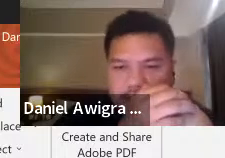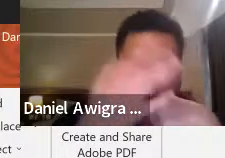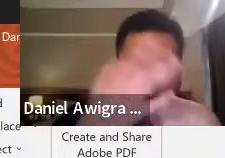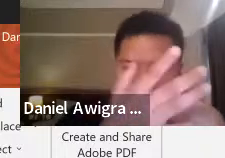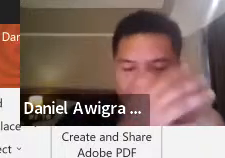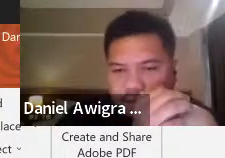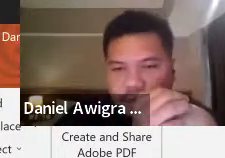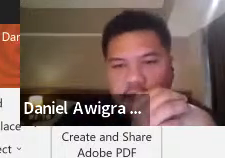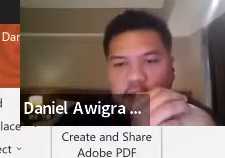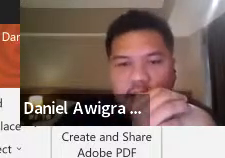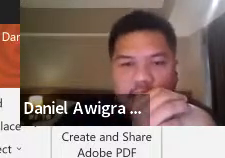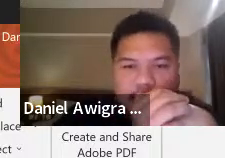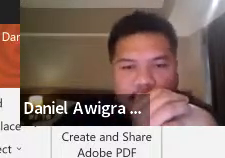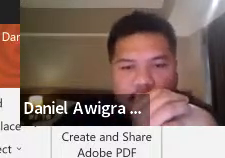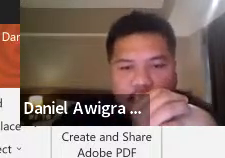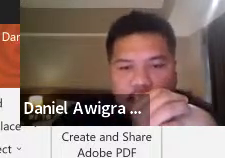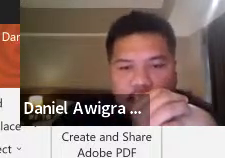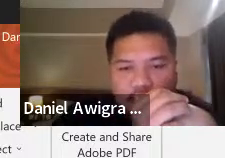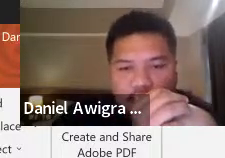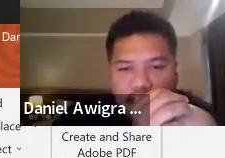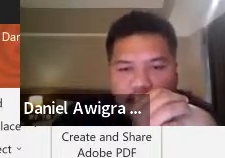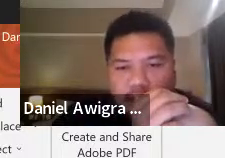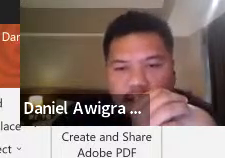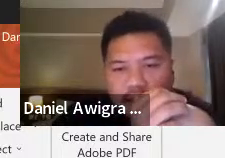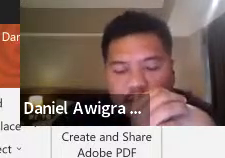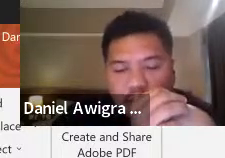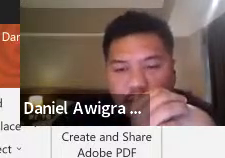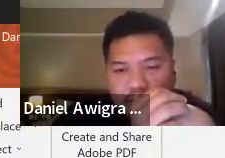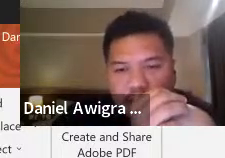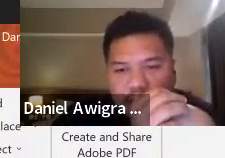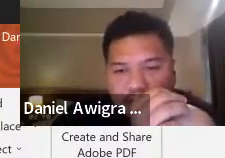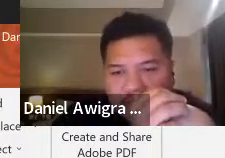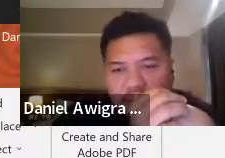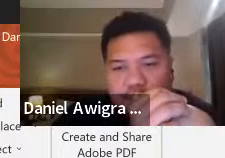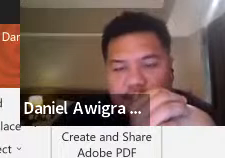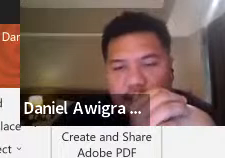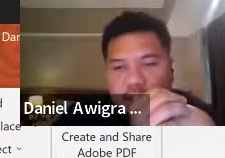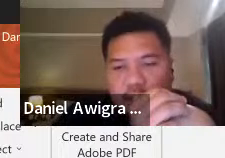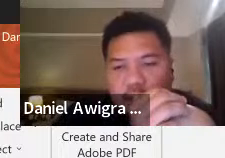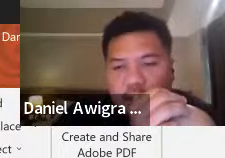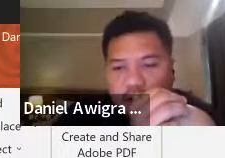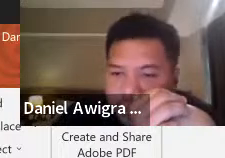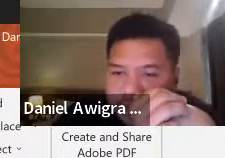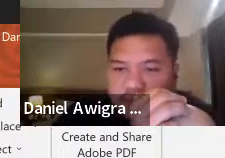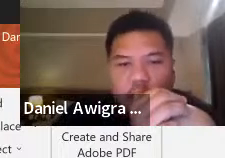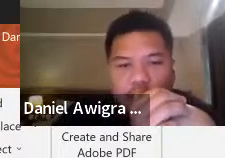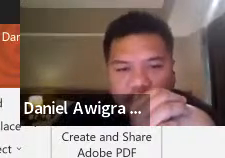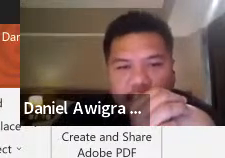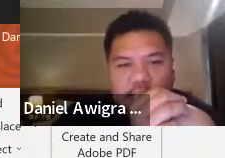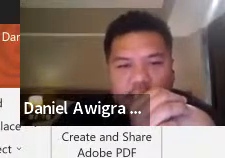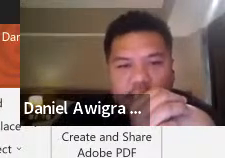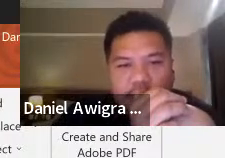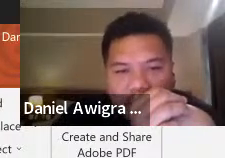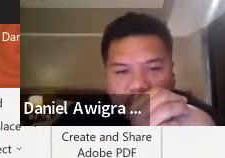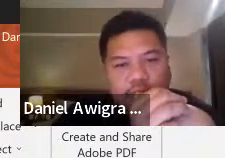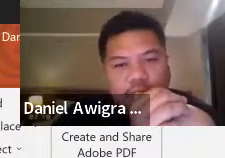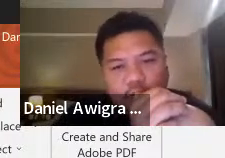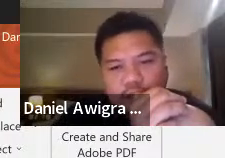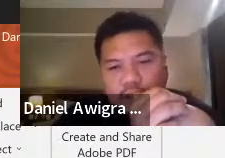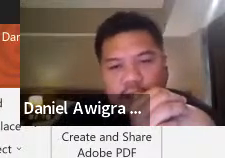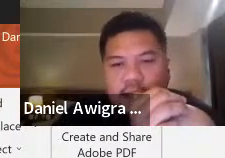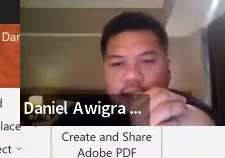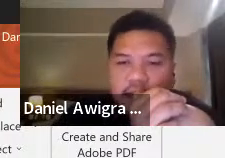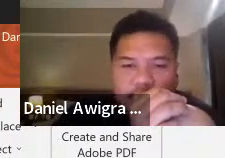both in Indonesia or everywhere, that under the international human rights principle, confession obtained through the practice